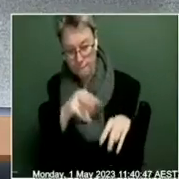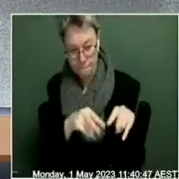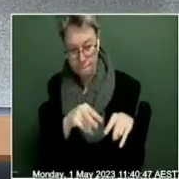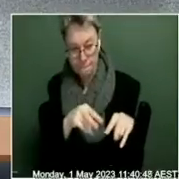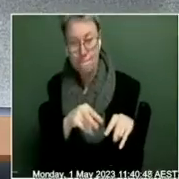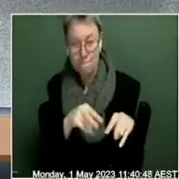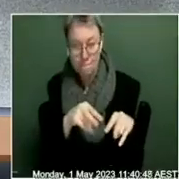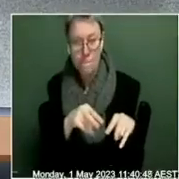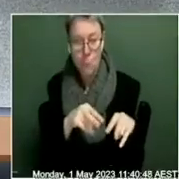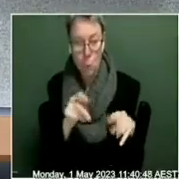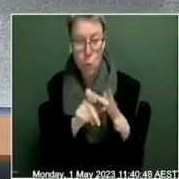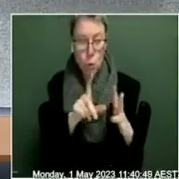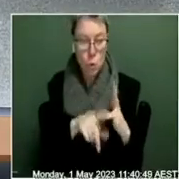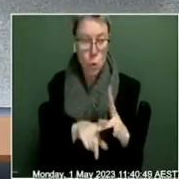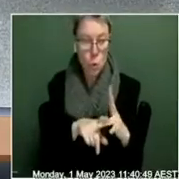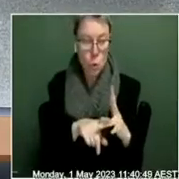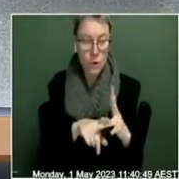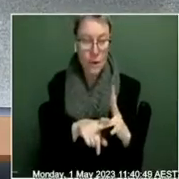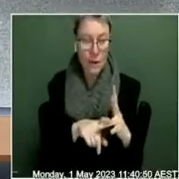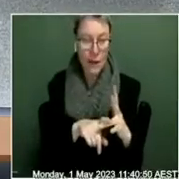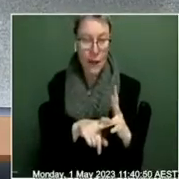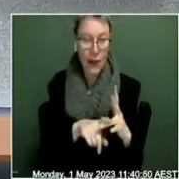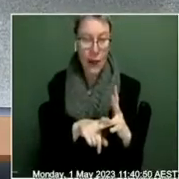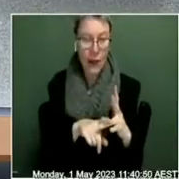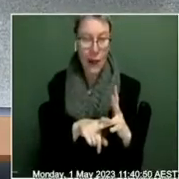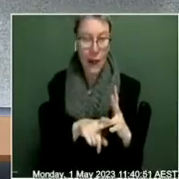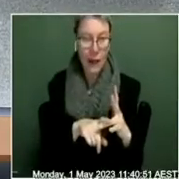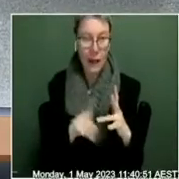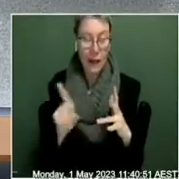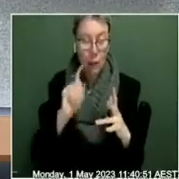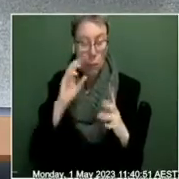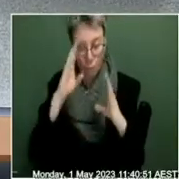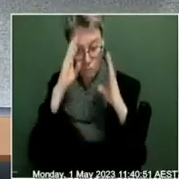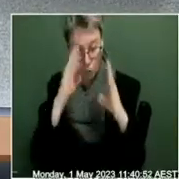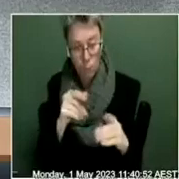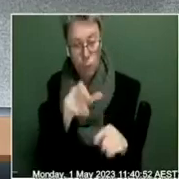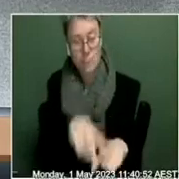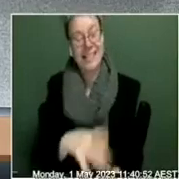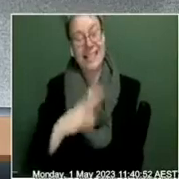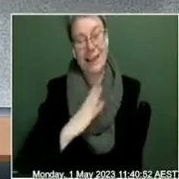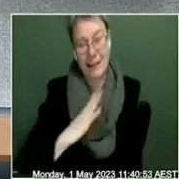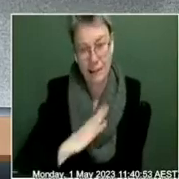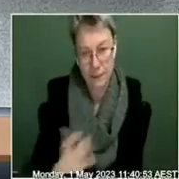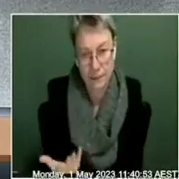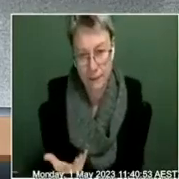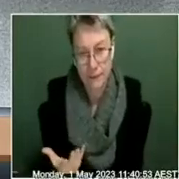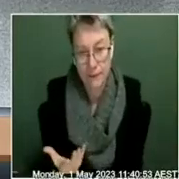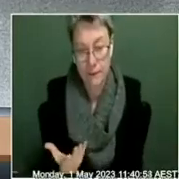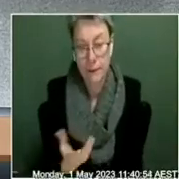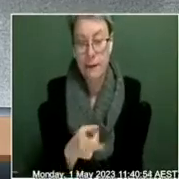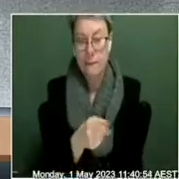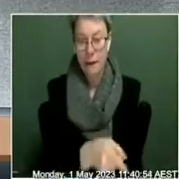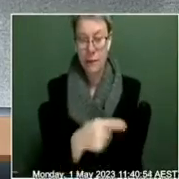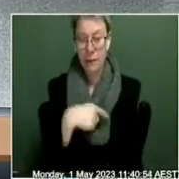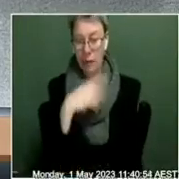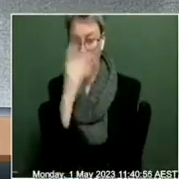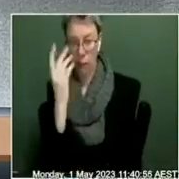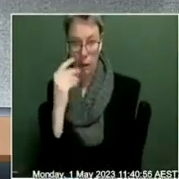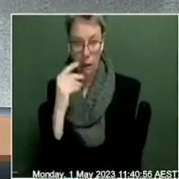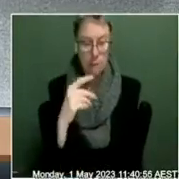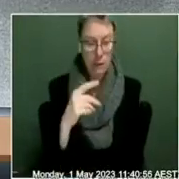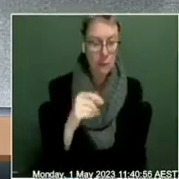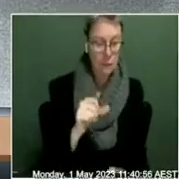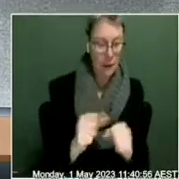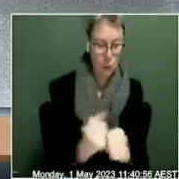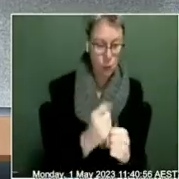place of safety, which may be contacting friends and family and getting them home, it may be to contact an outreach worker because they think that